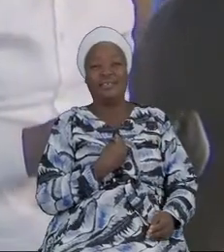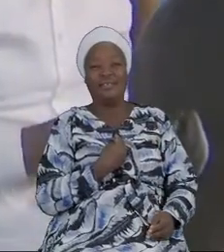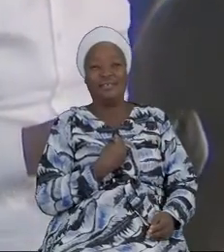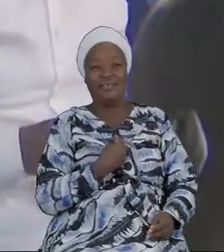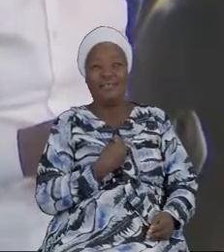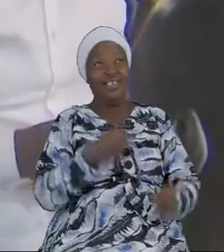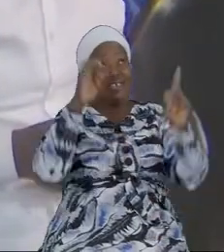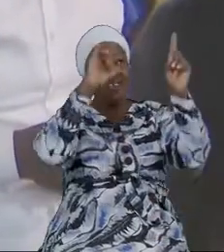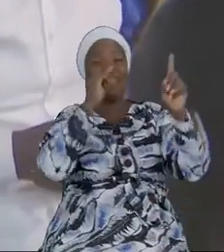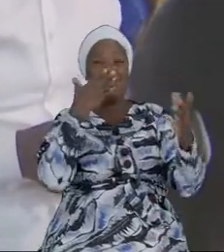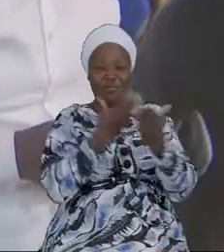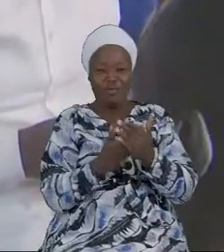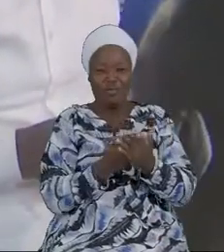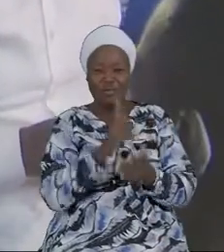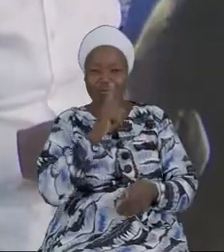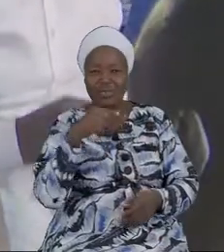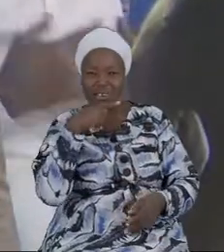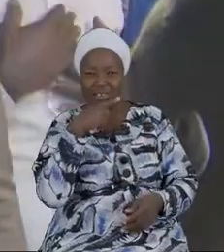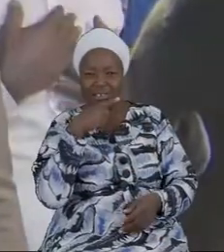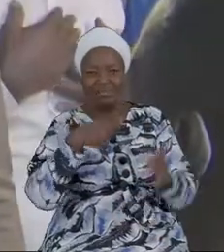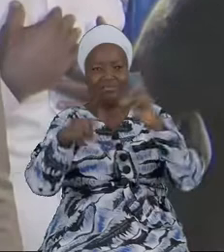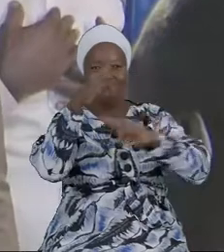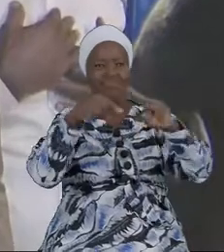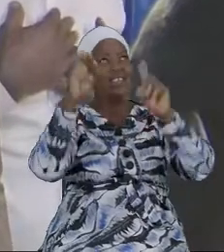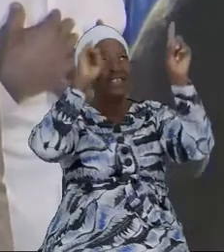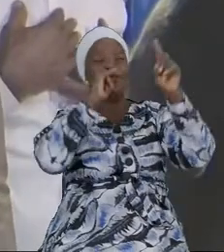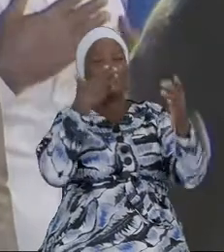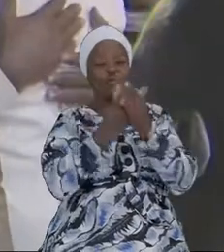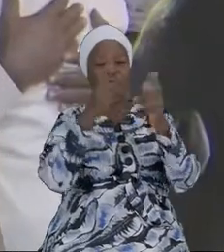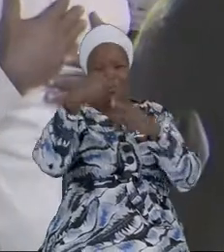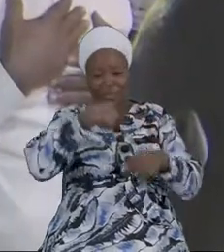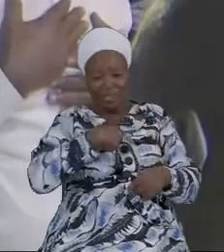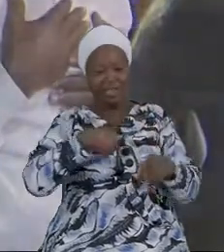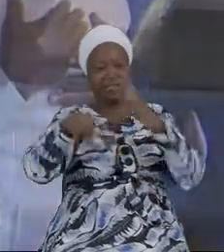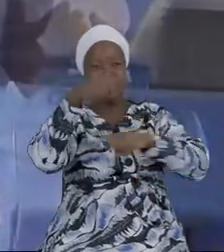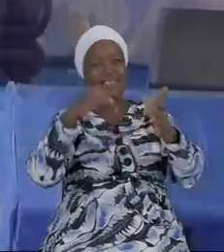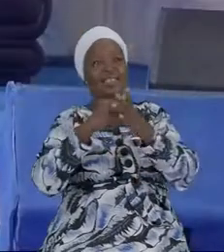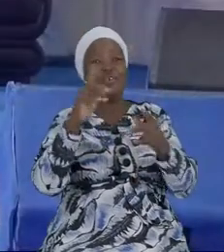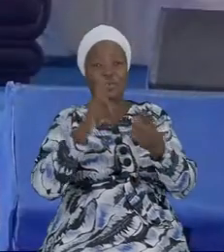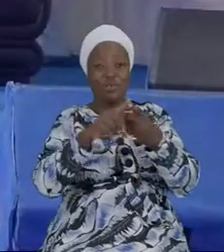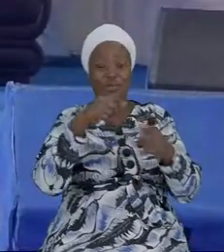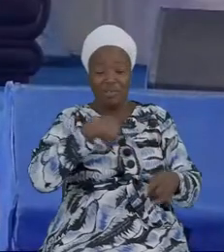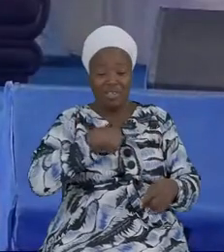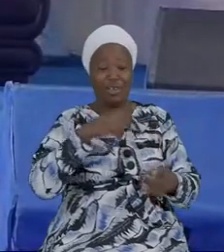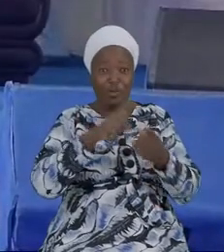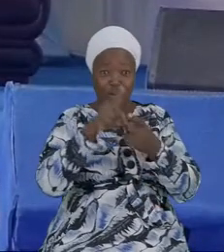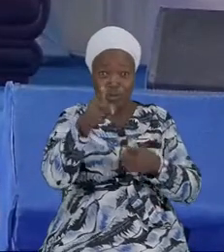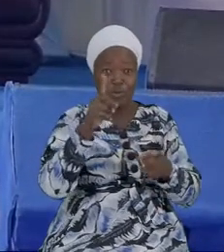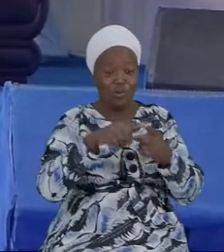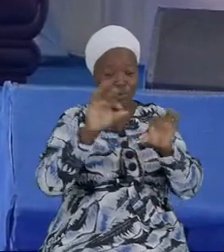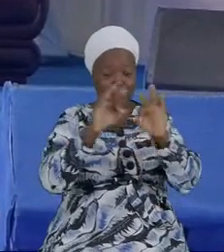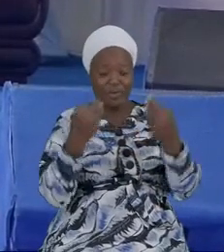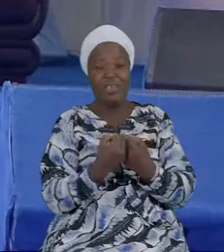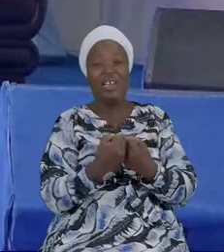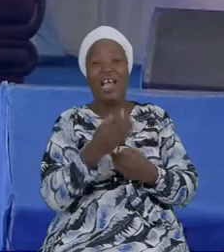He is good to me, to you, to your family. And